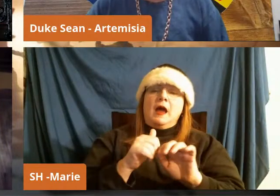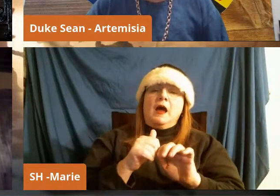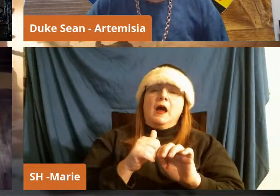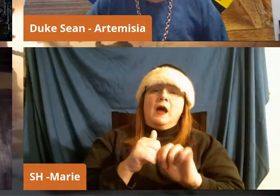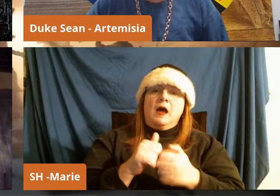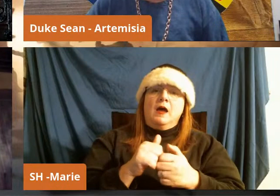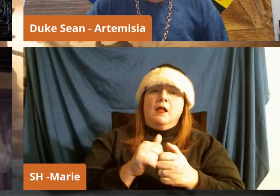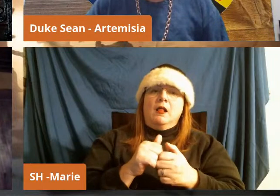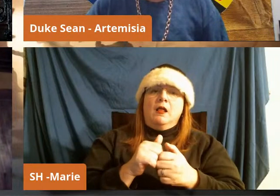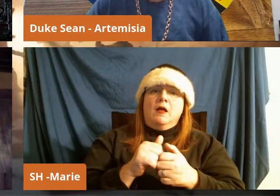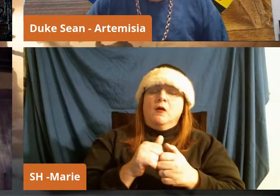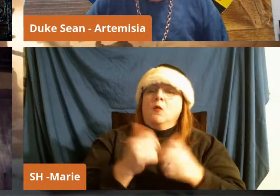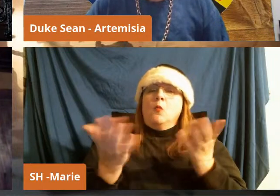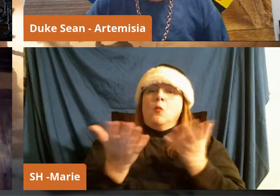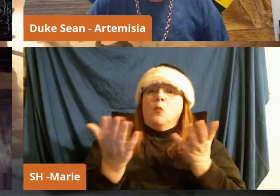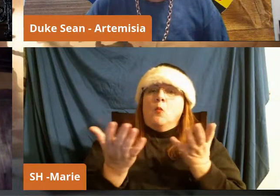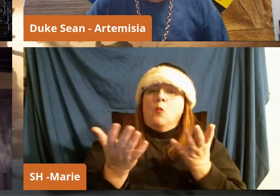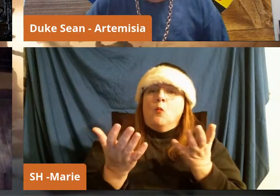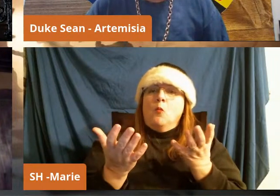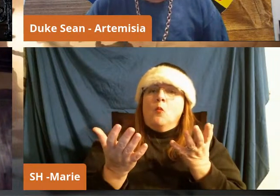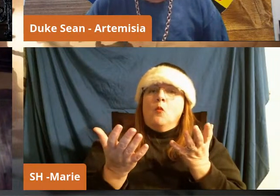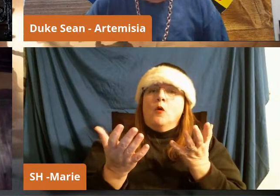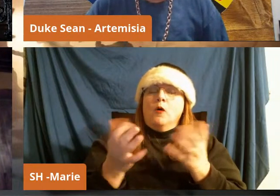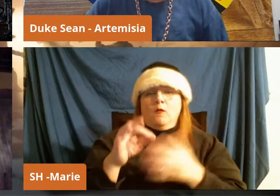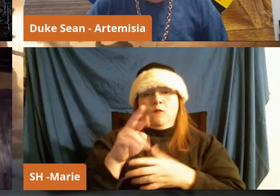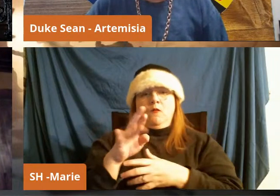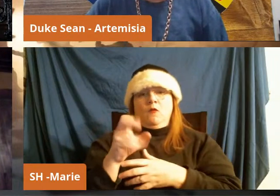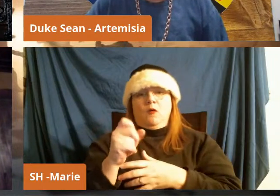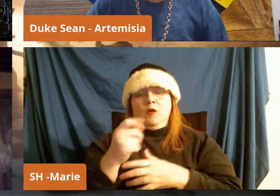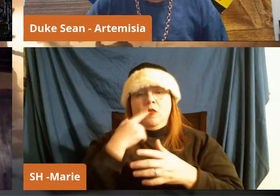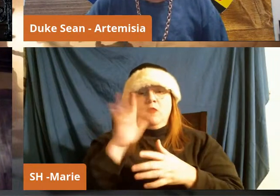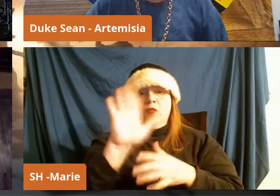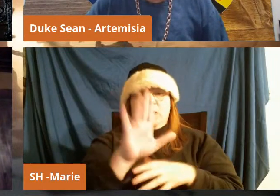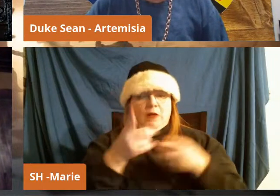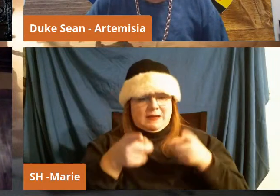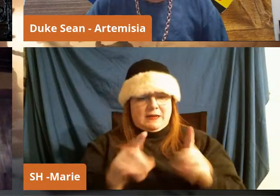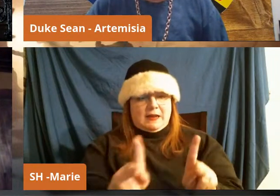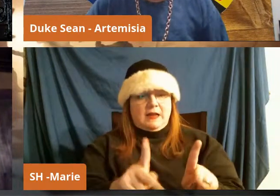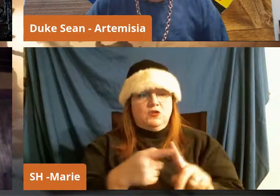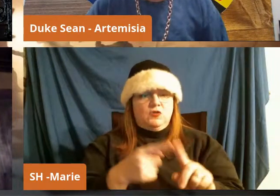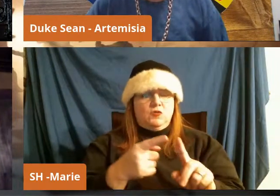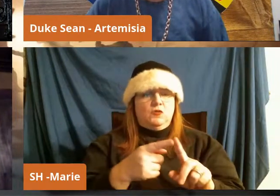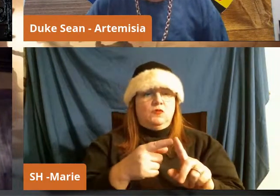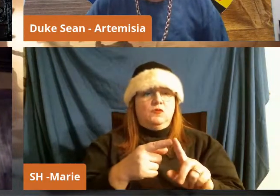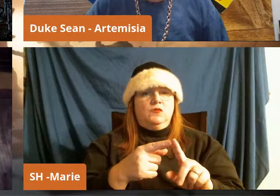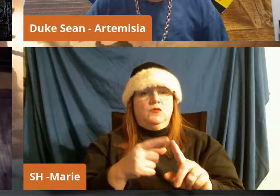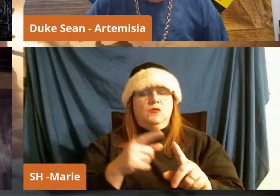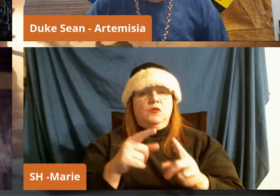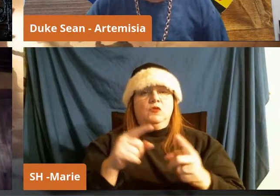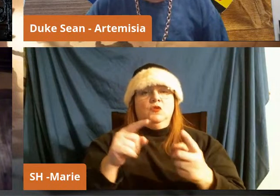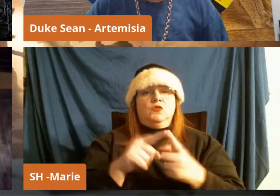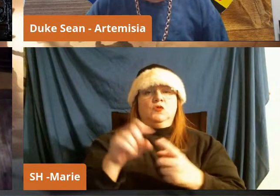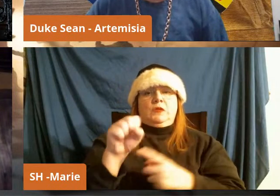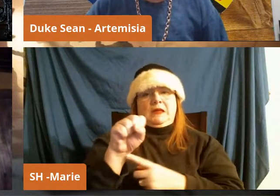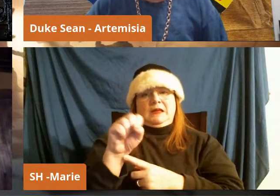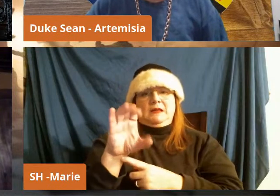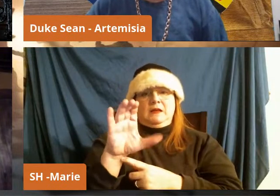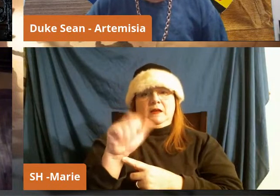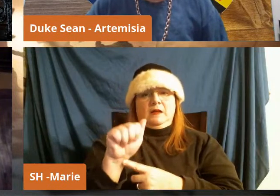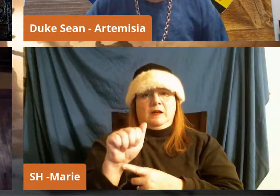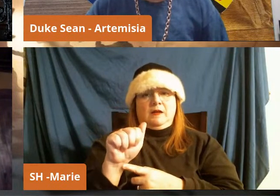just through osmosis, what, their franchise, their dedication to this sport, the dedication to the SCA.